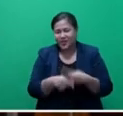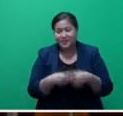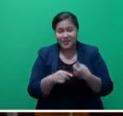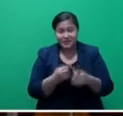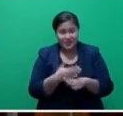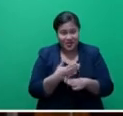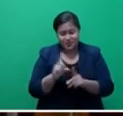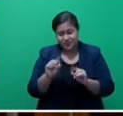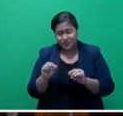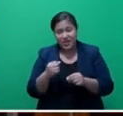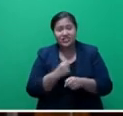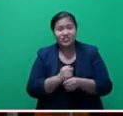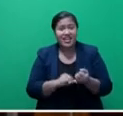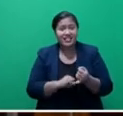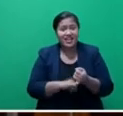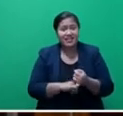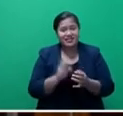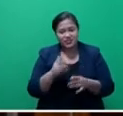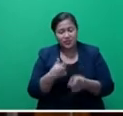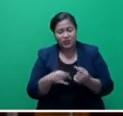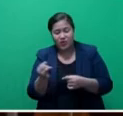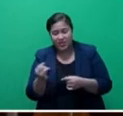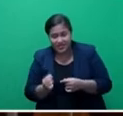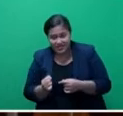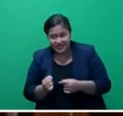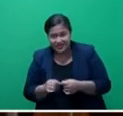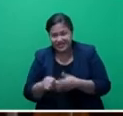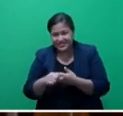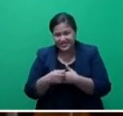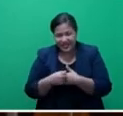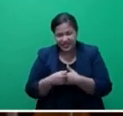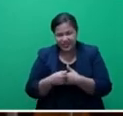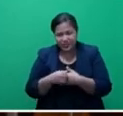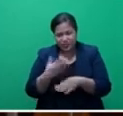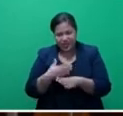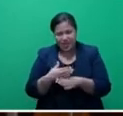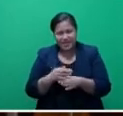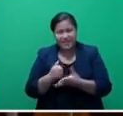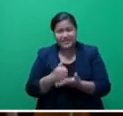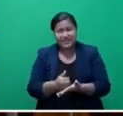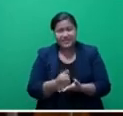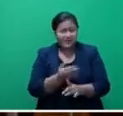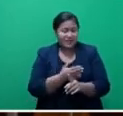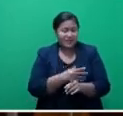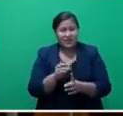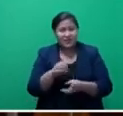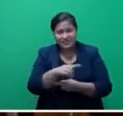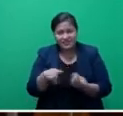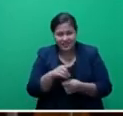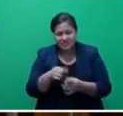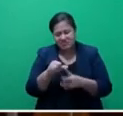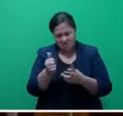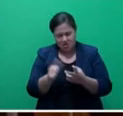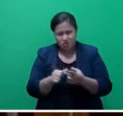by GSS. So apart from ensuring safe and navigation assistance post-disaster, they're also a key part of the